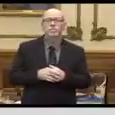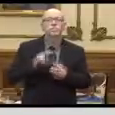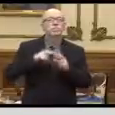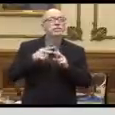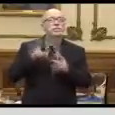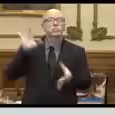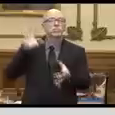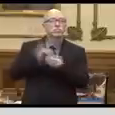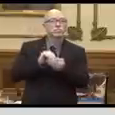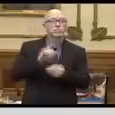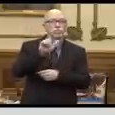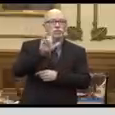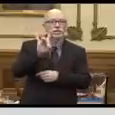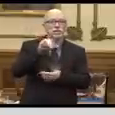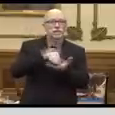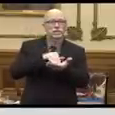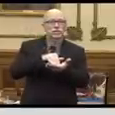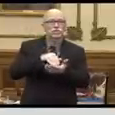to a total